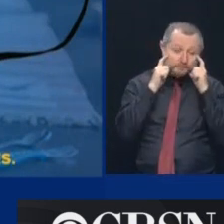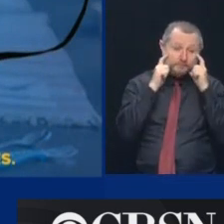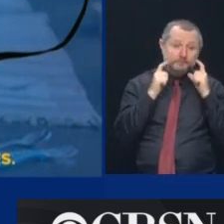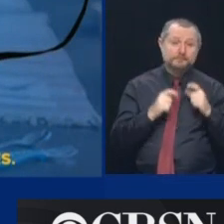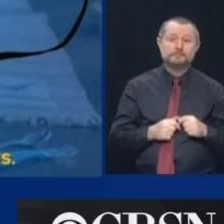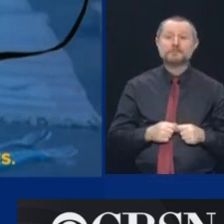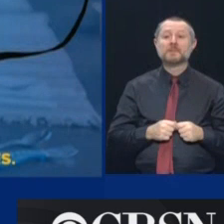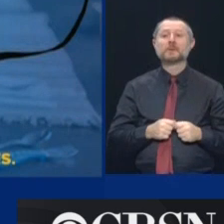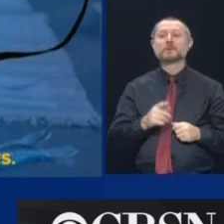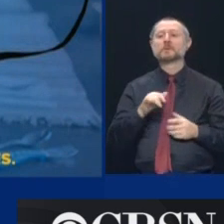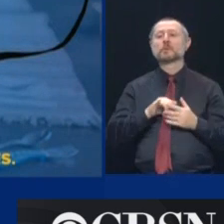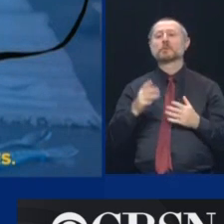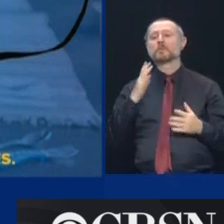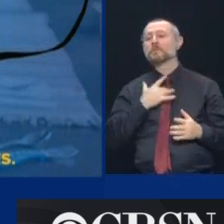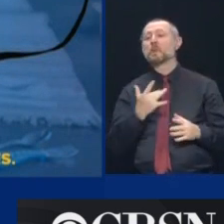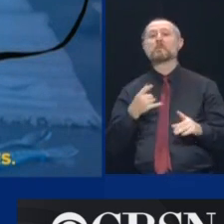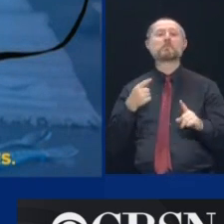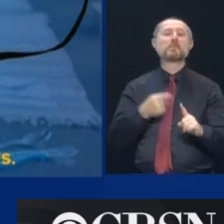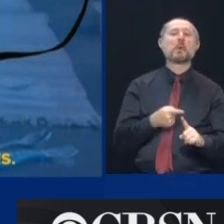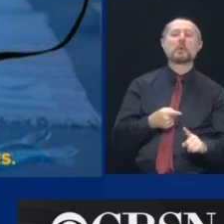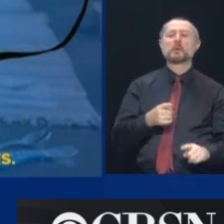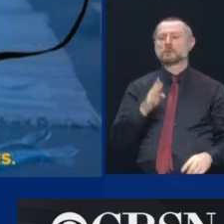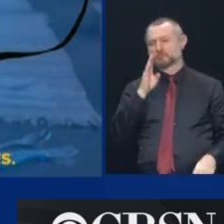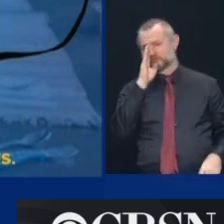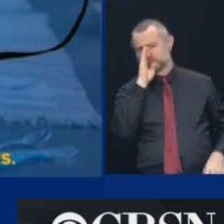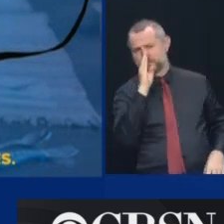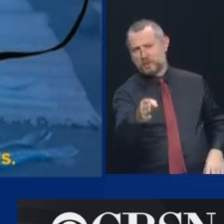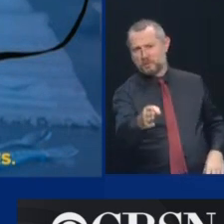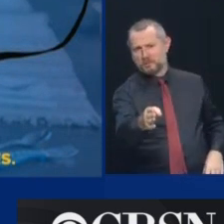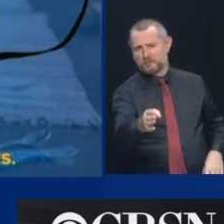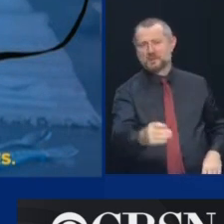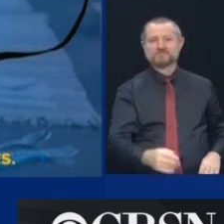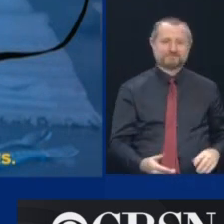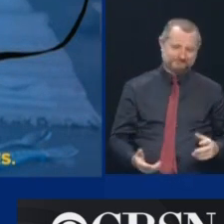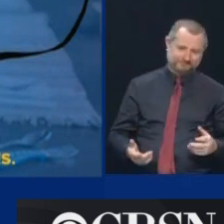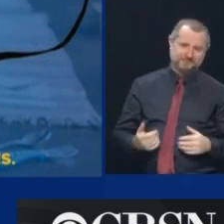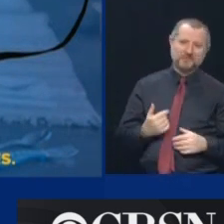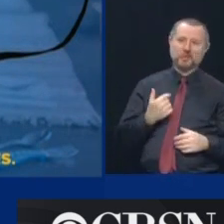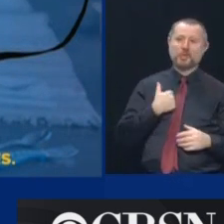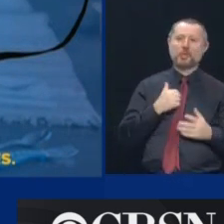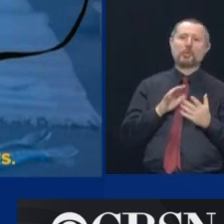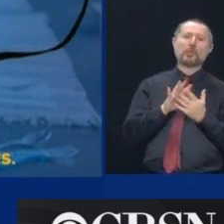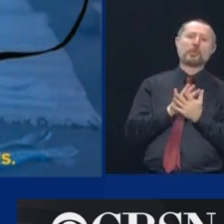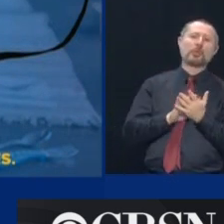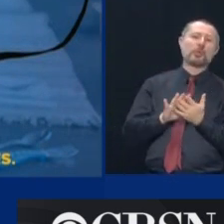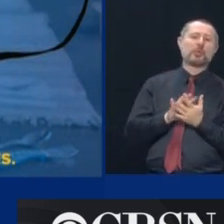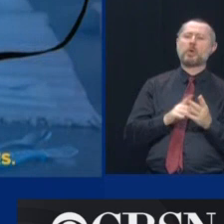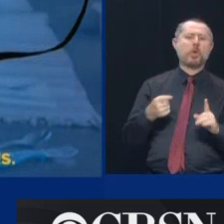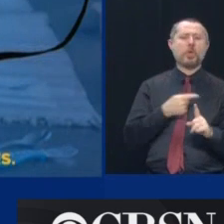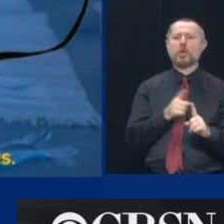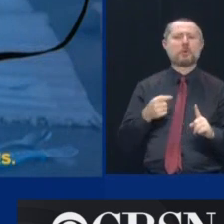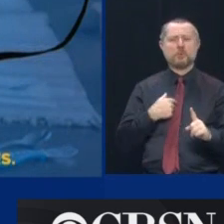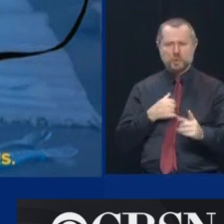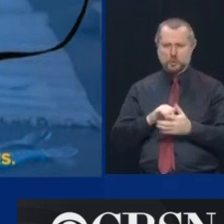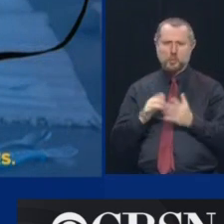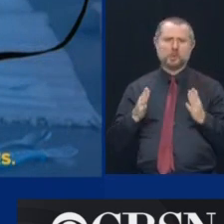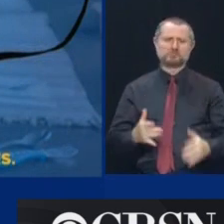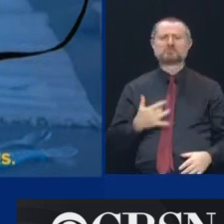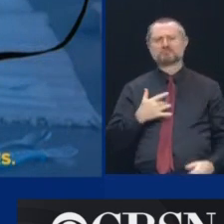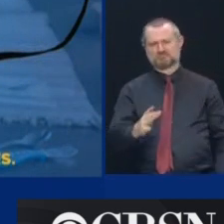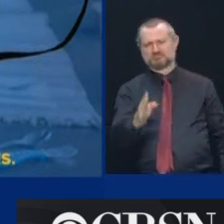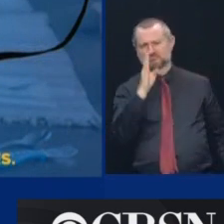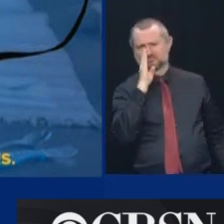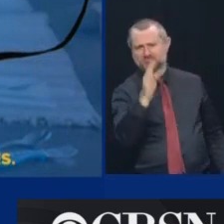right? We have a way of saying things where we cut to the chase. Don't be